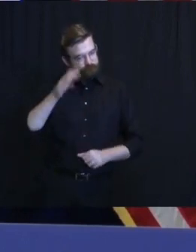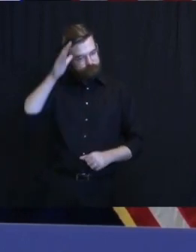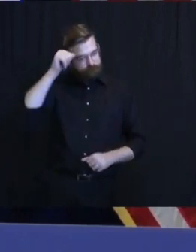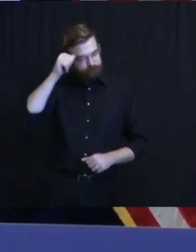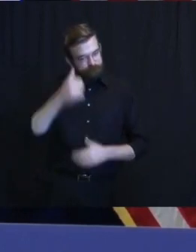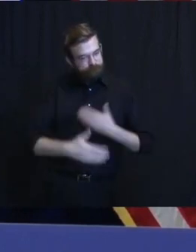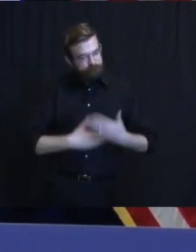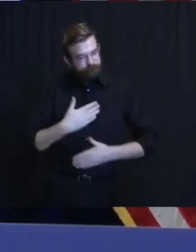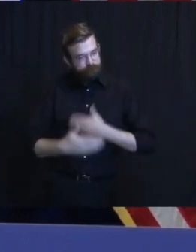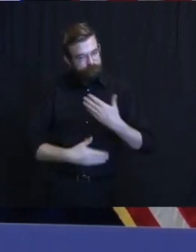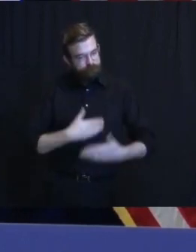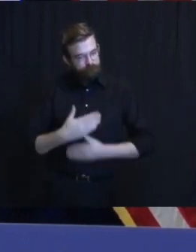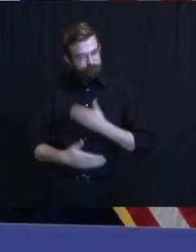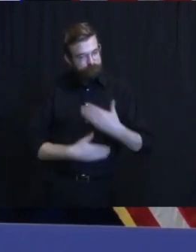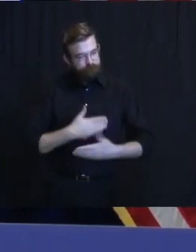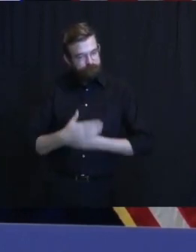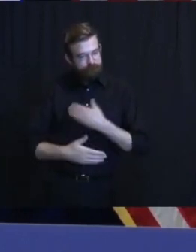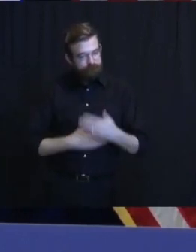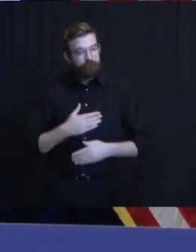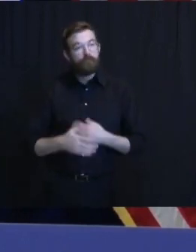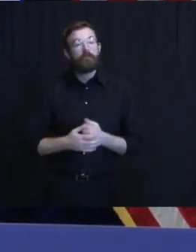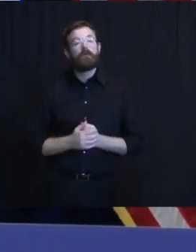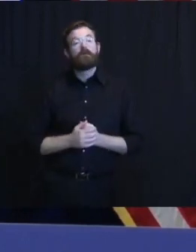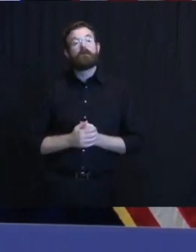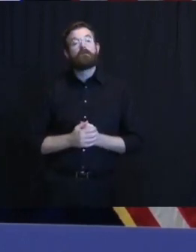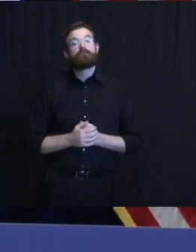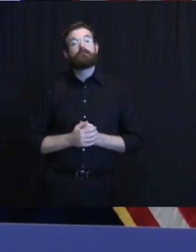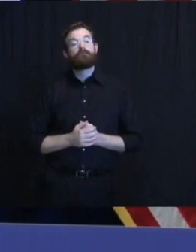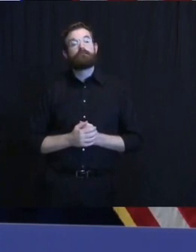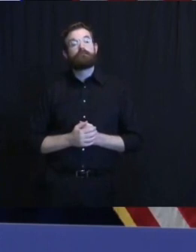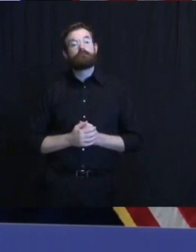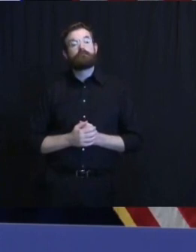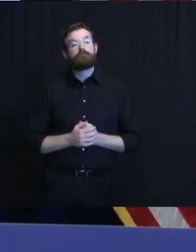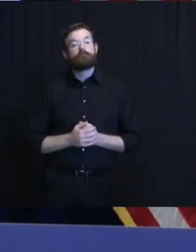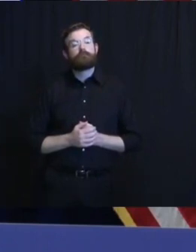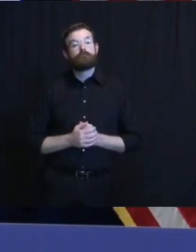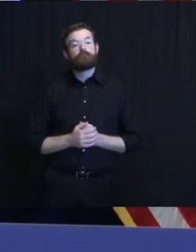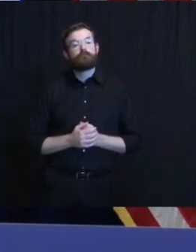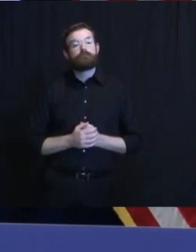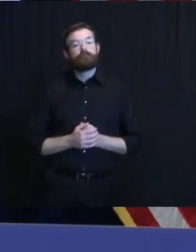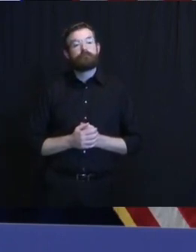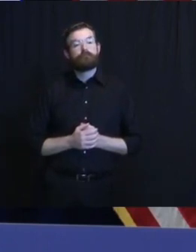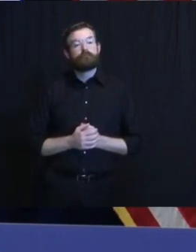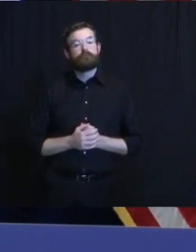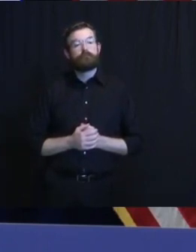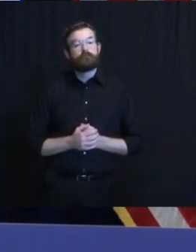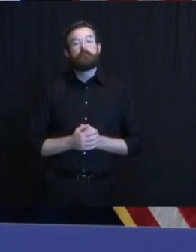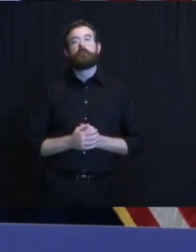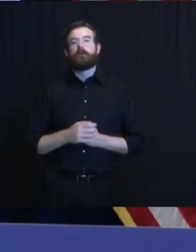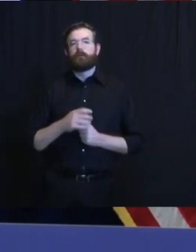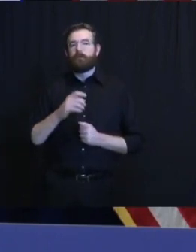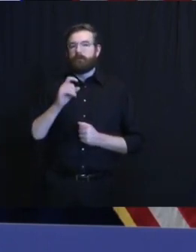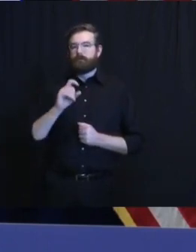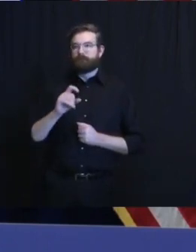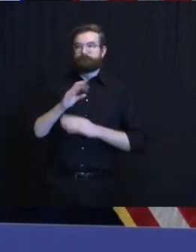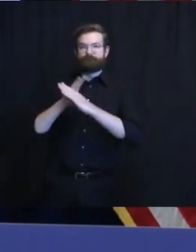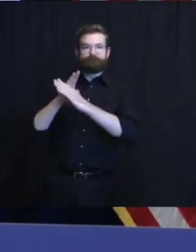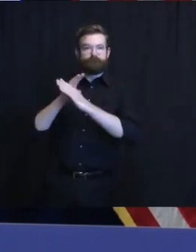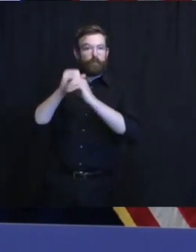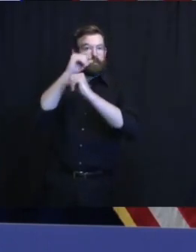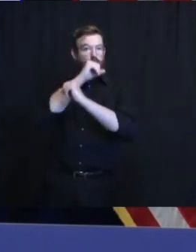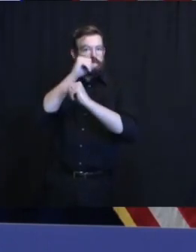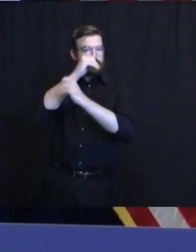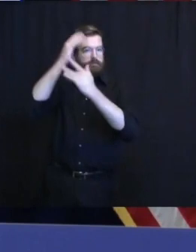mosquito-borne diseases. Spending time outdoors is a good way to maintain physical and mental health, but it is important to